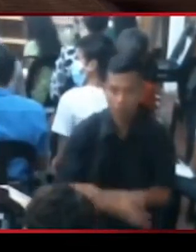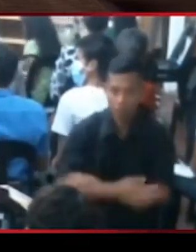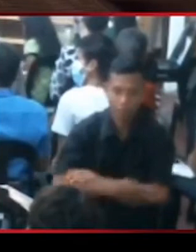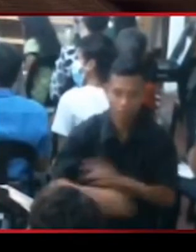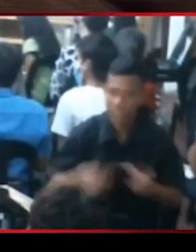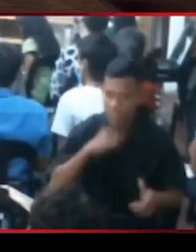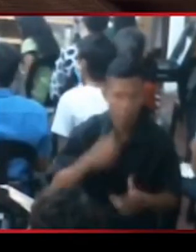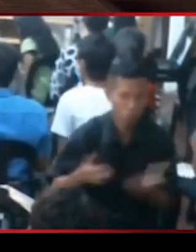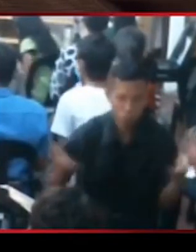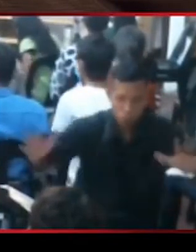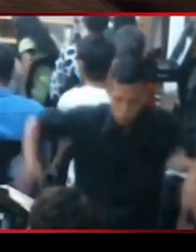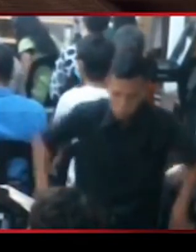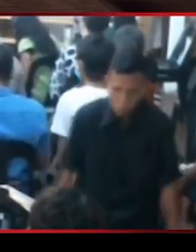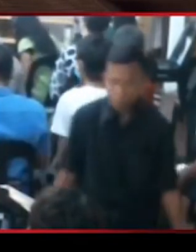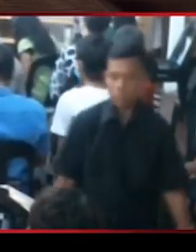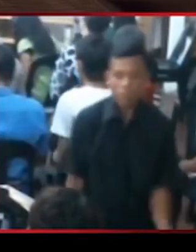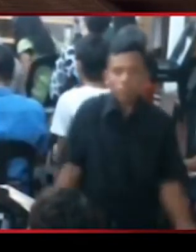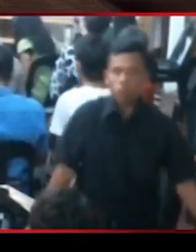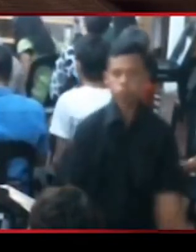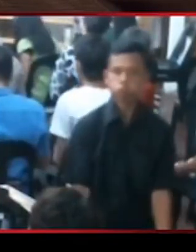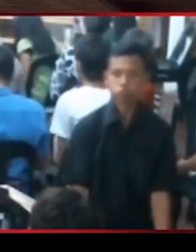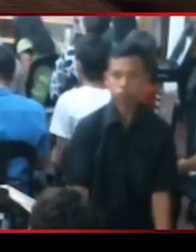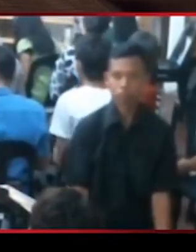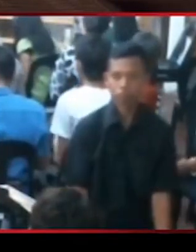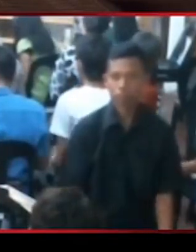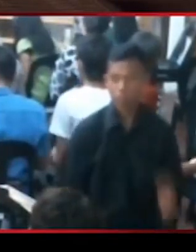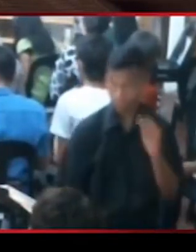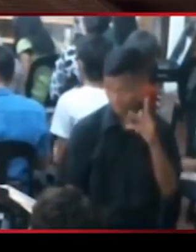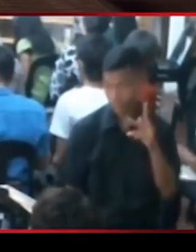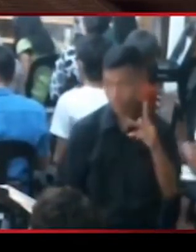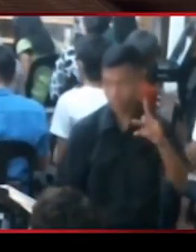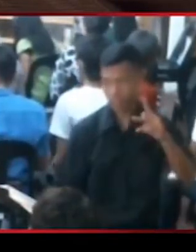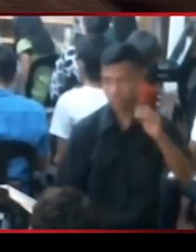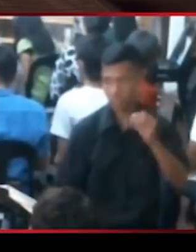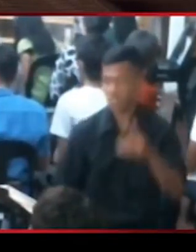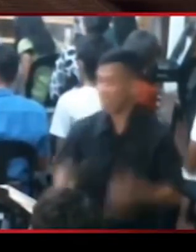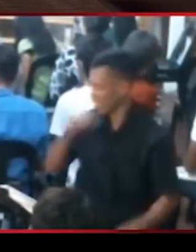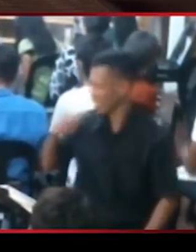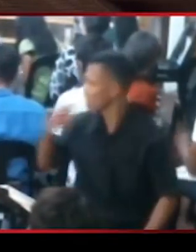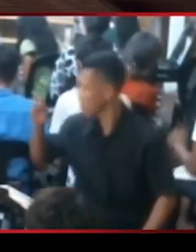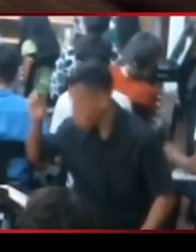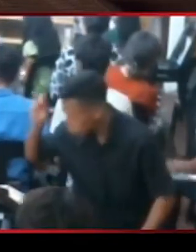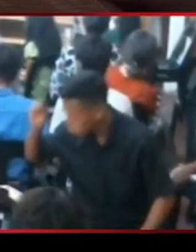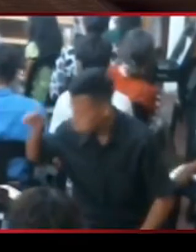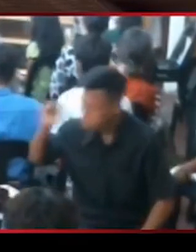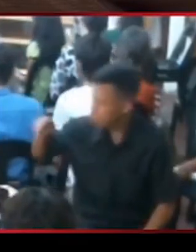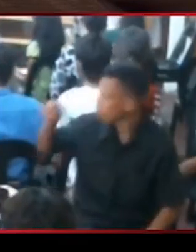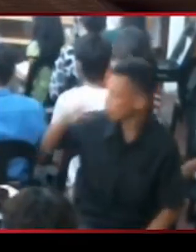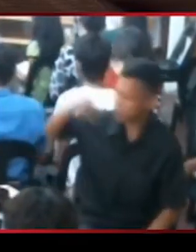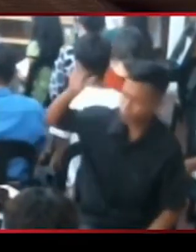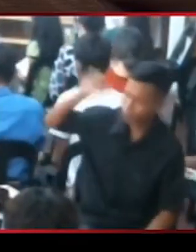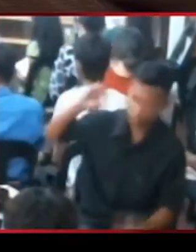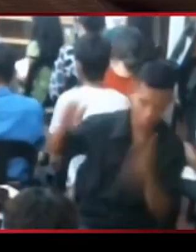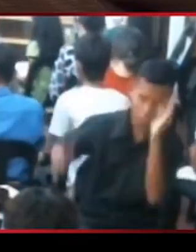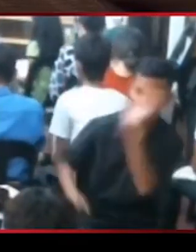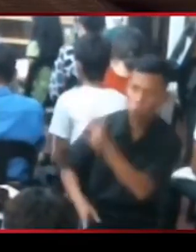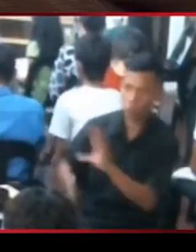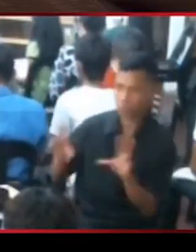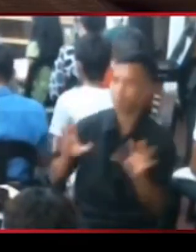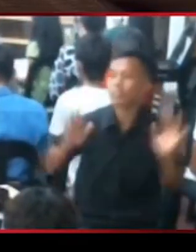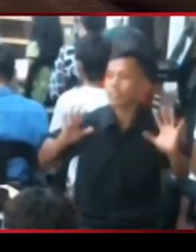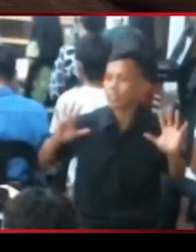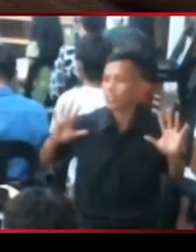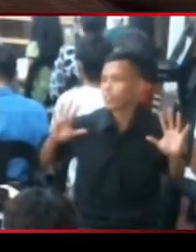5, faith proves itself by works. Chapter 2 again, in verse 15